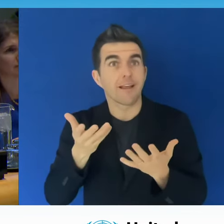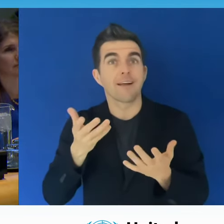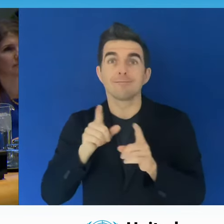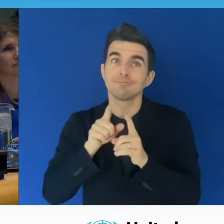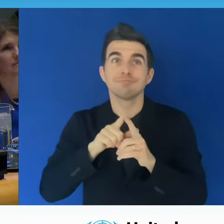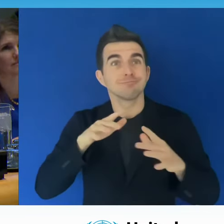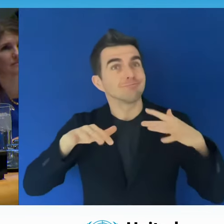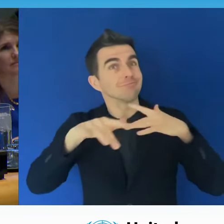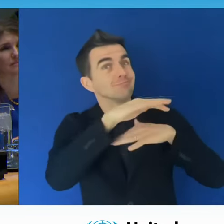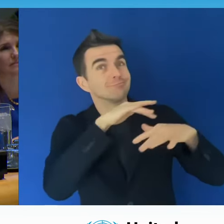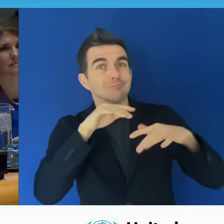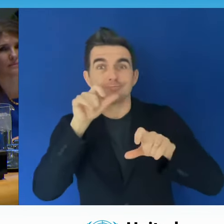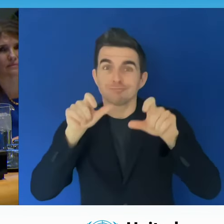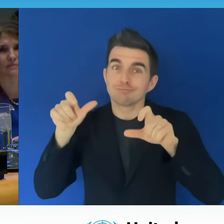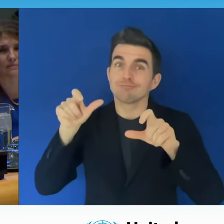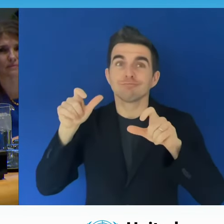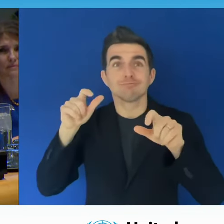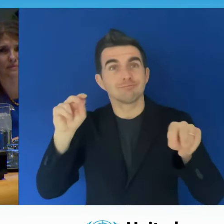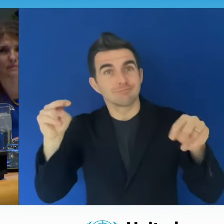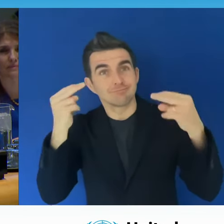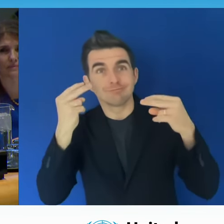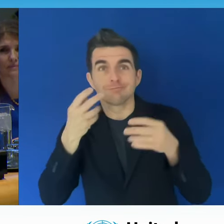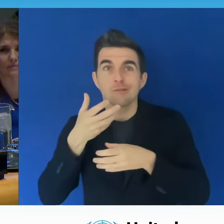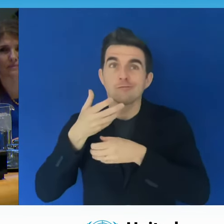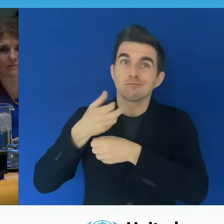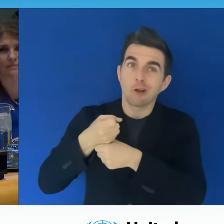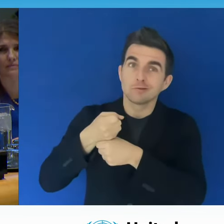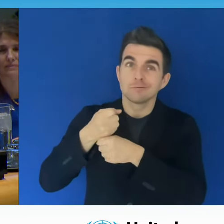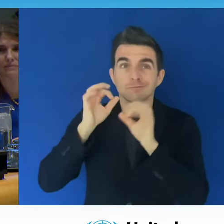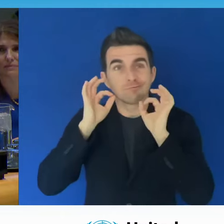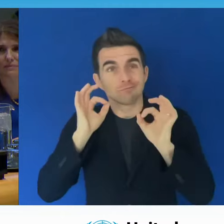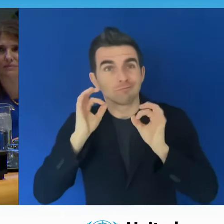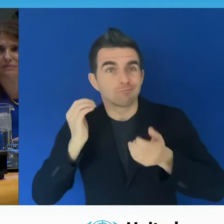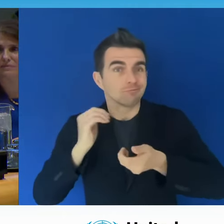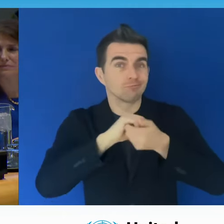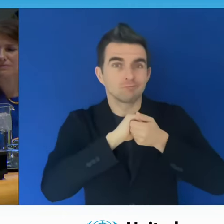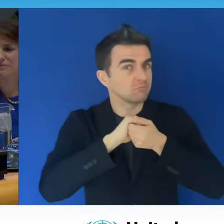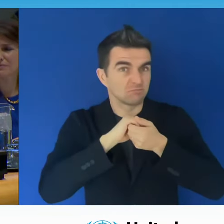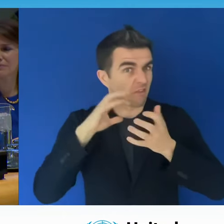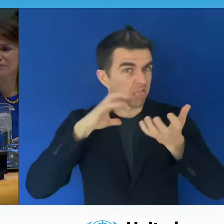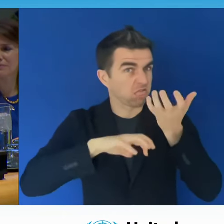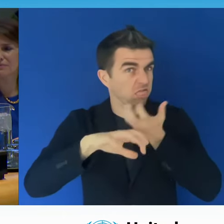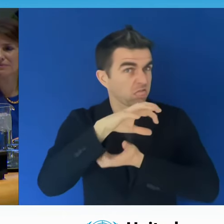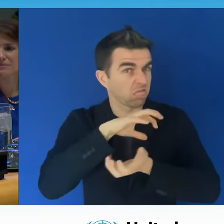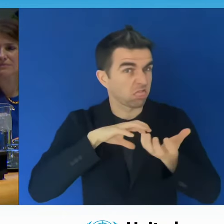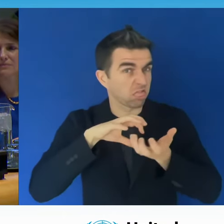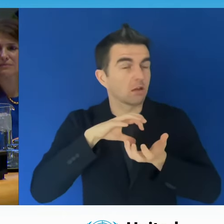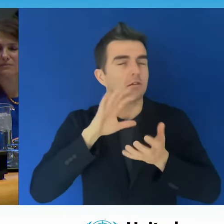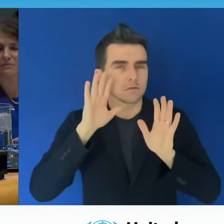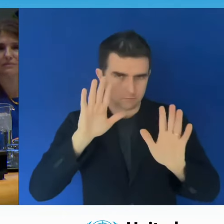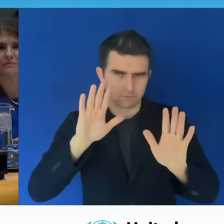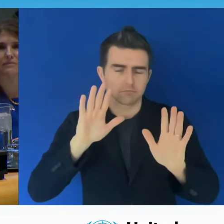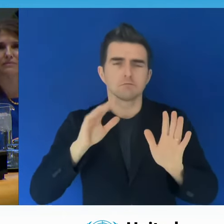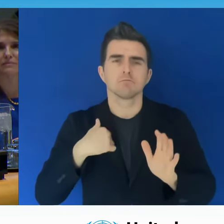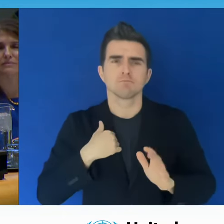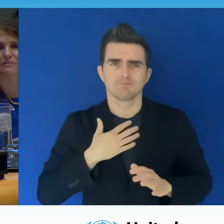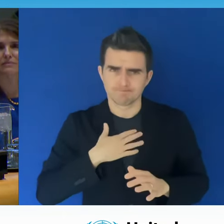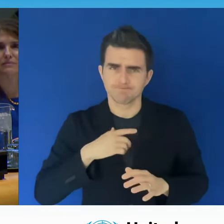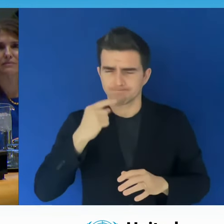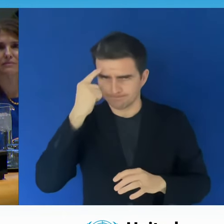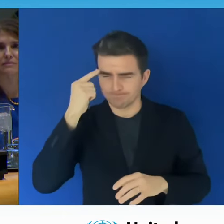need action and we need justice. And I salute young people around the world for standing up, speaking